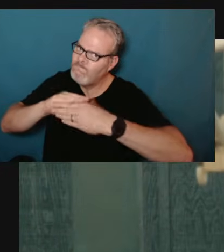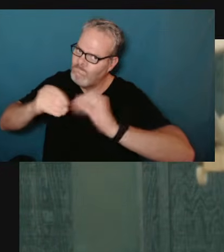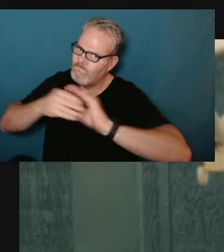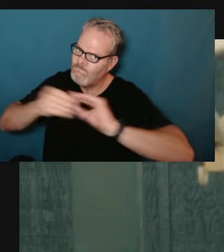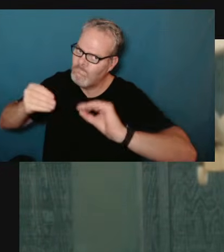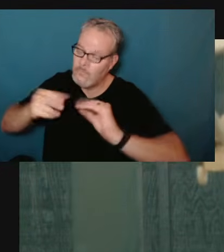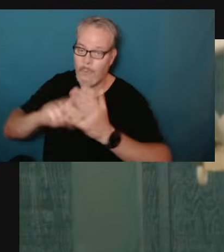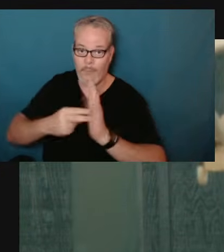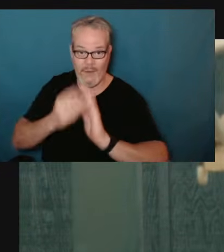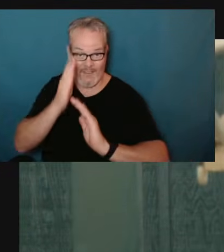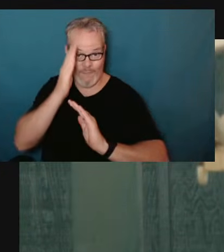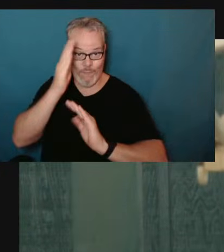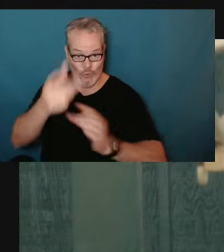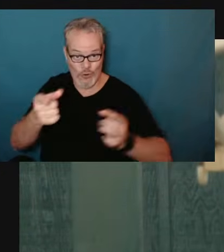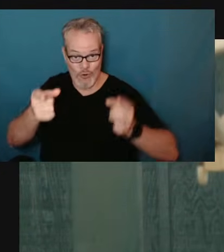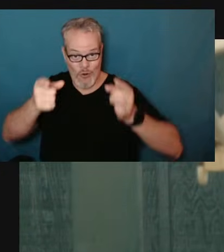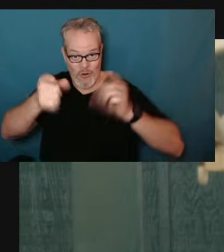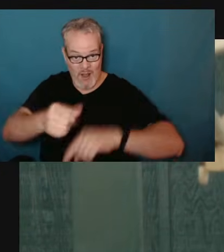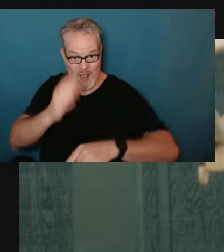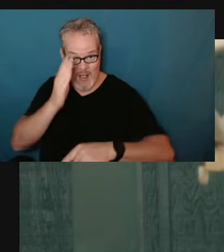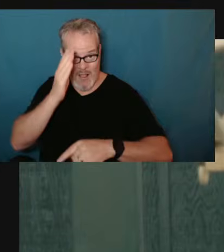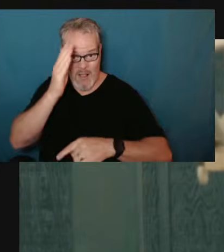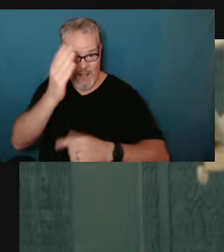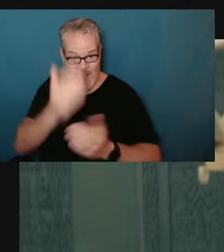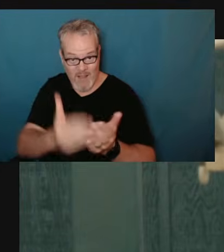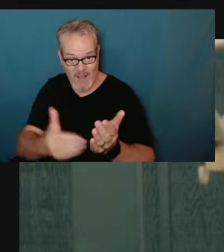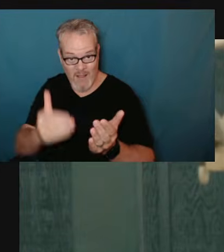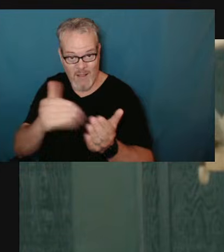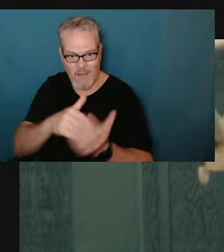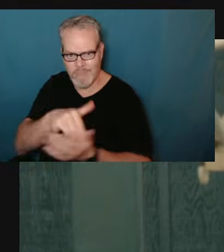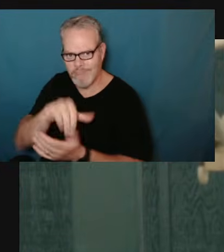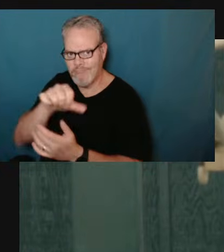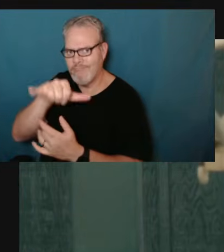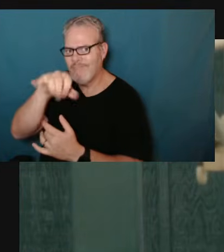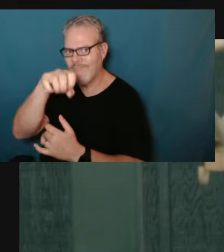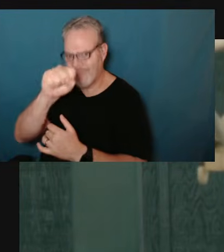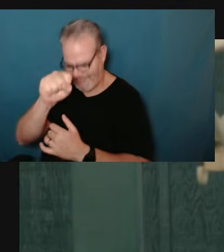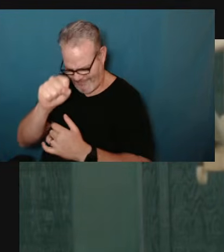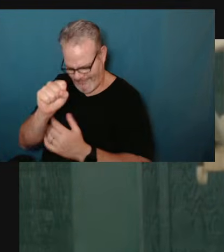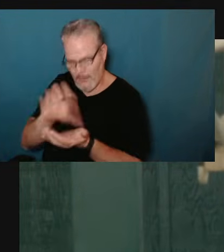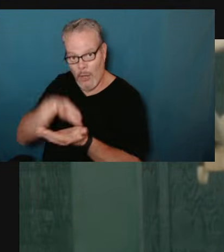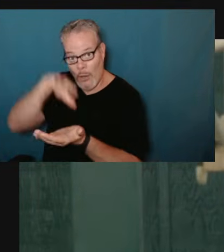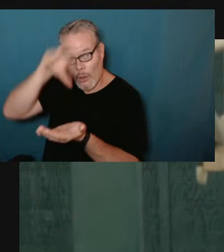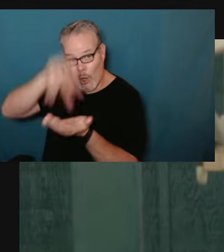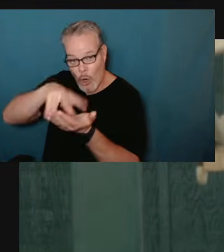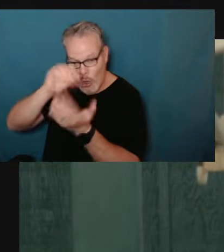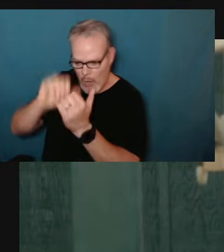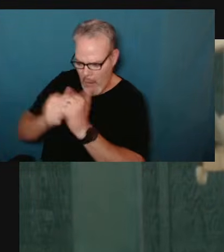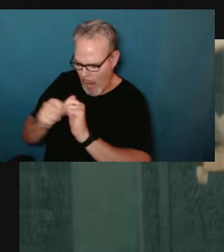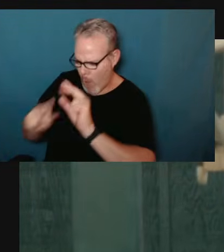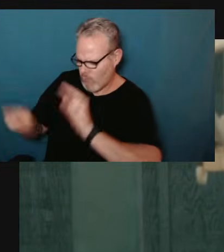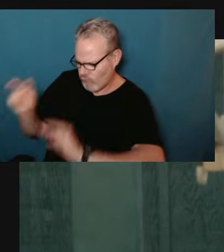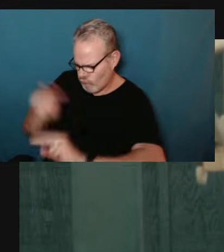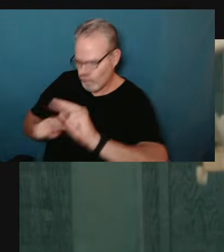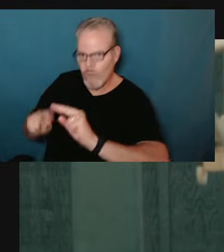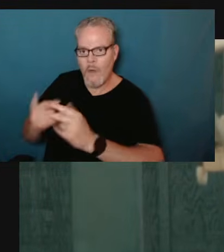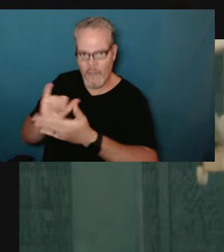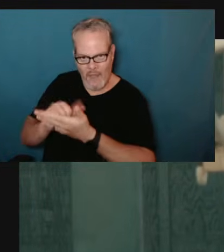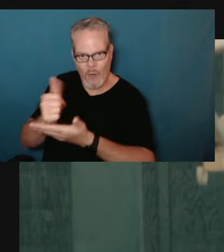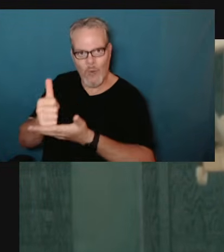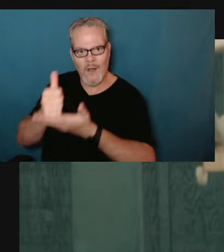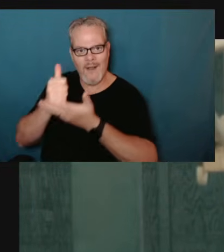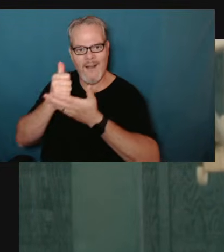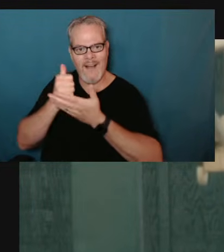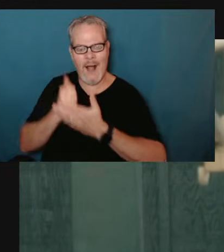future. We can learn from that, and that will help us prepare for future earthquakes and tsunami. And again,